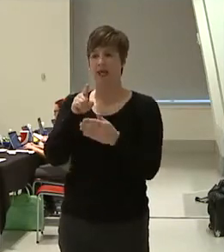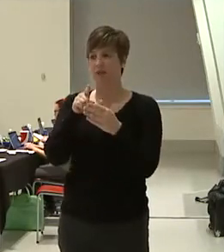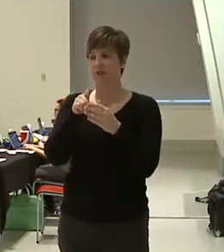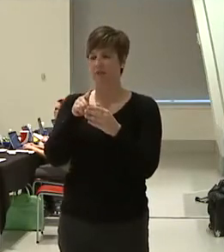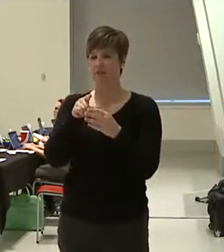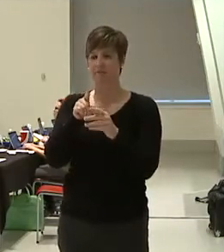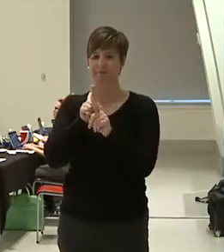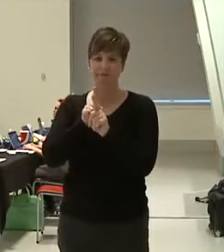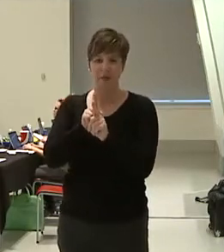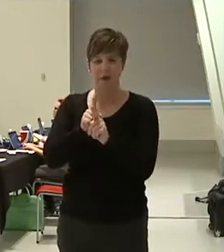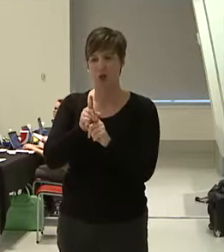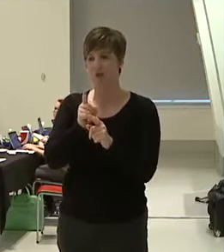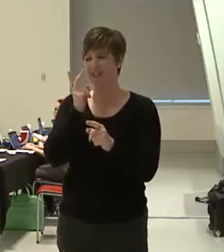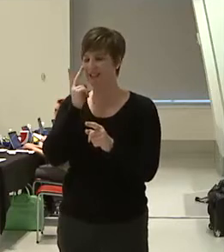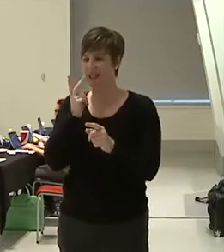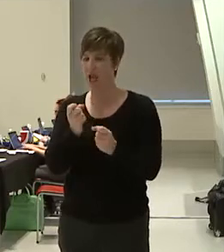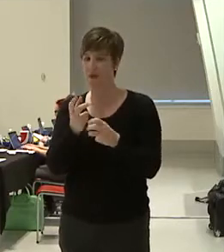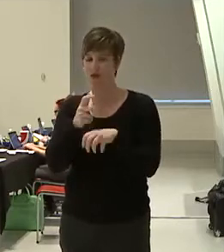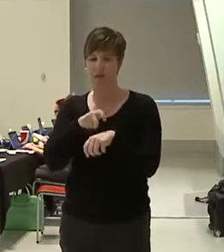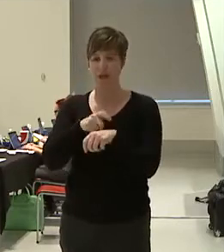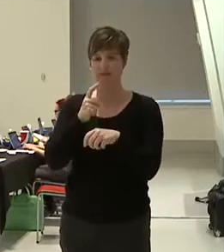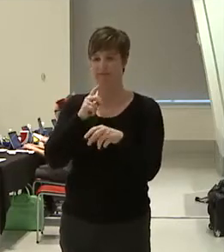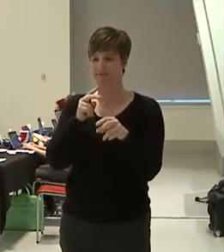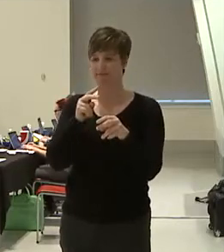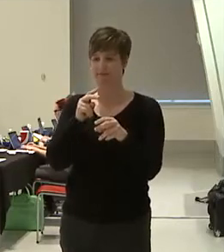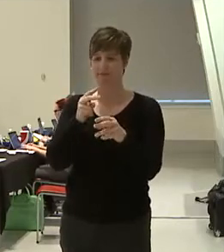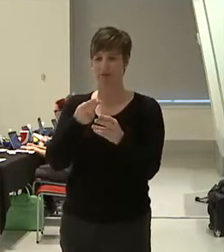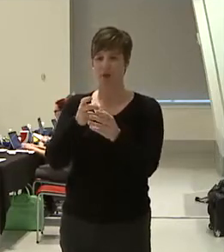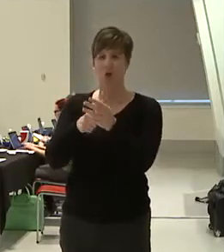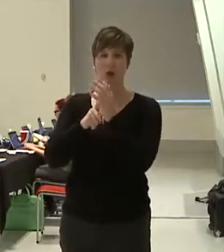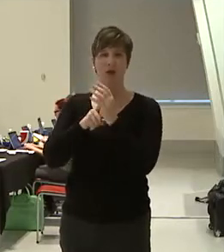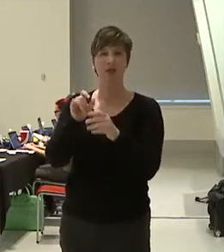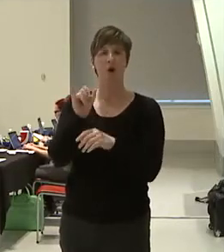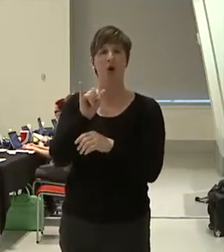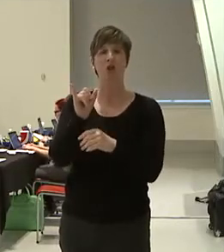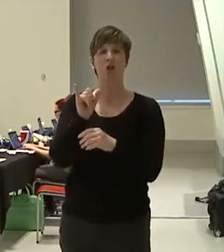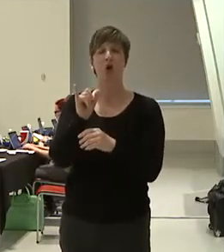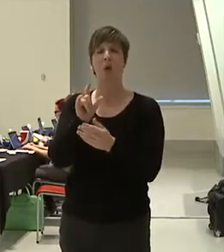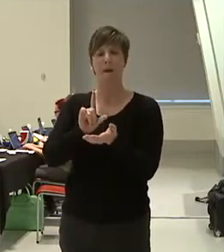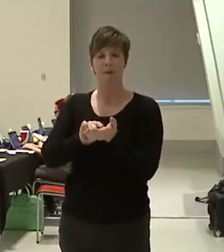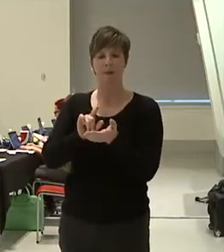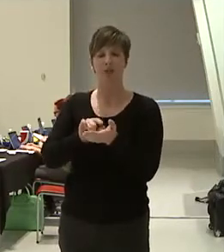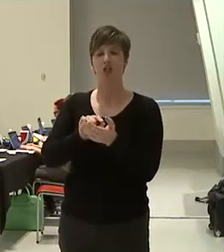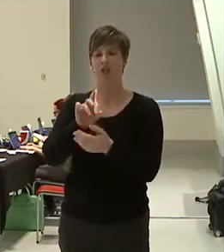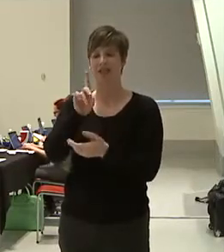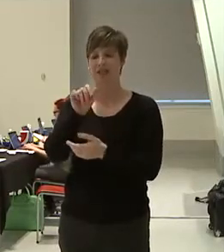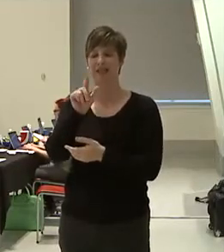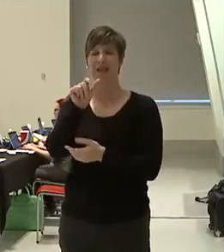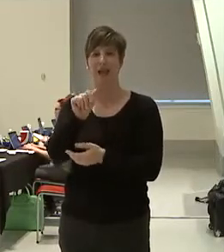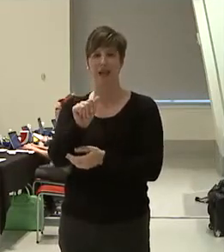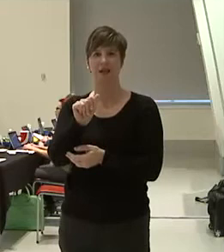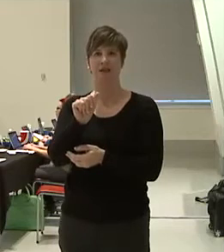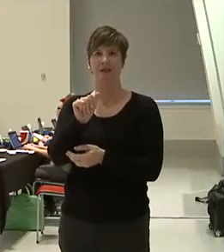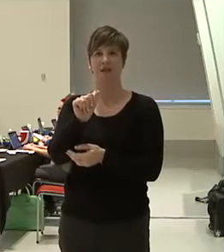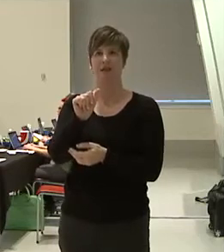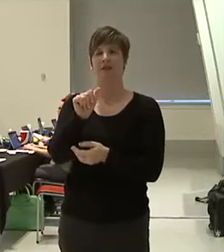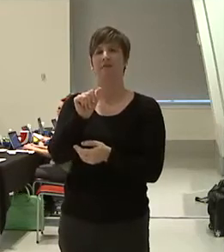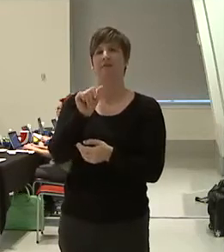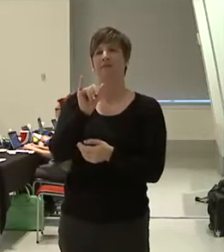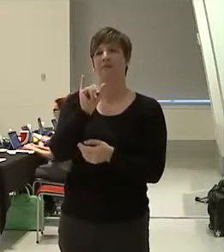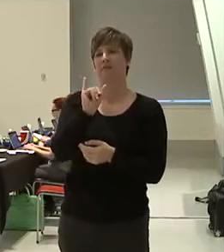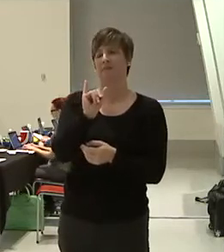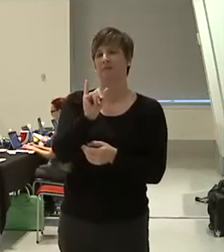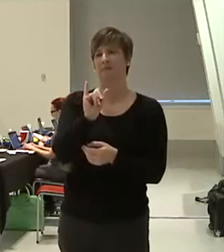time and understand how much time they're putting into this, but they are also publishing raw data, which alleviates a lot of the public records requests as well.